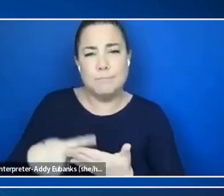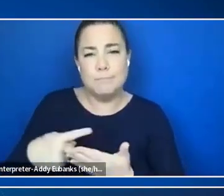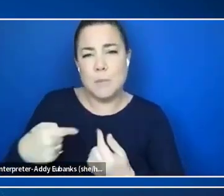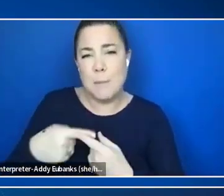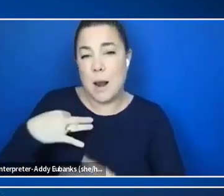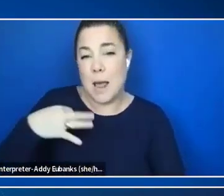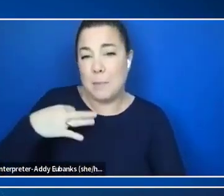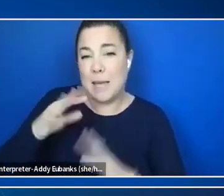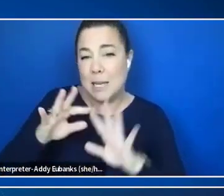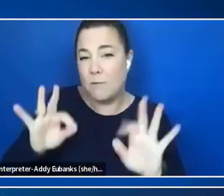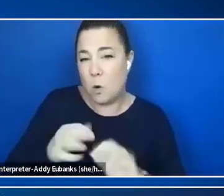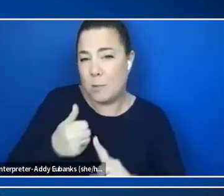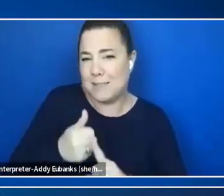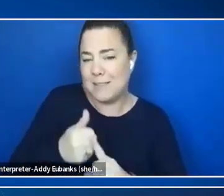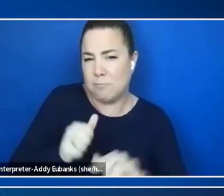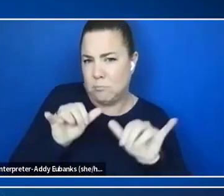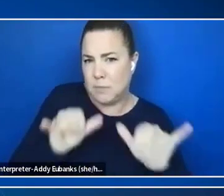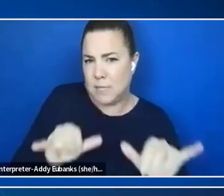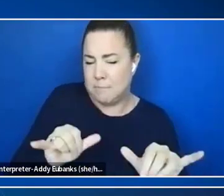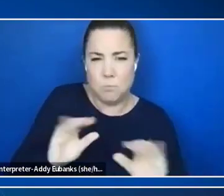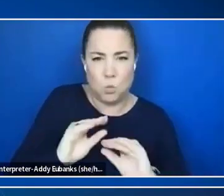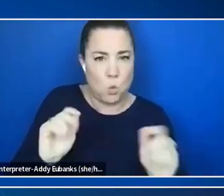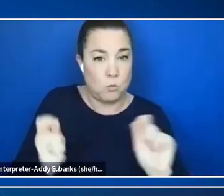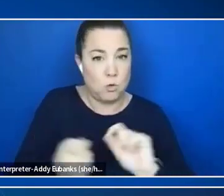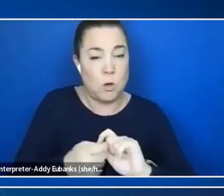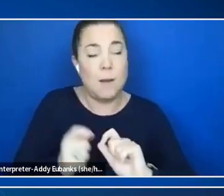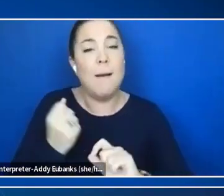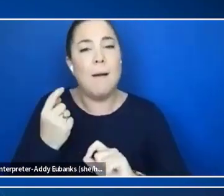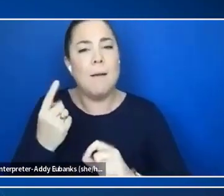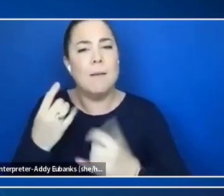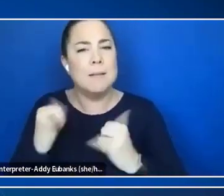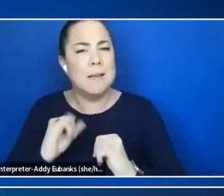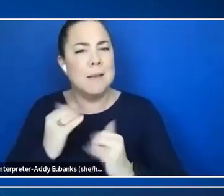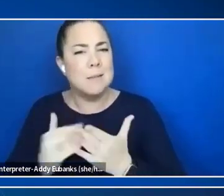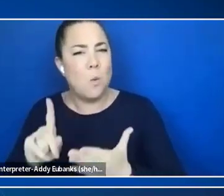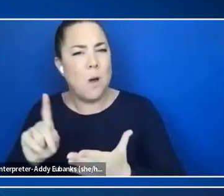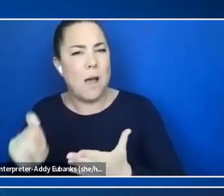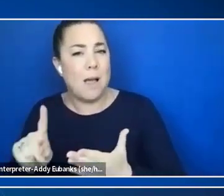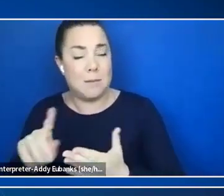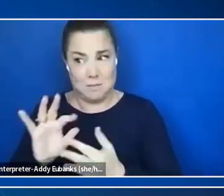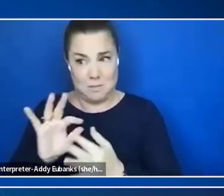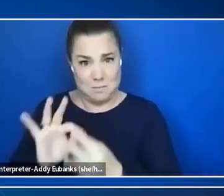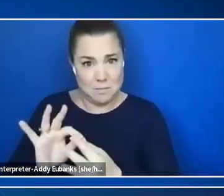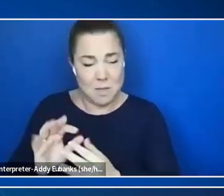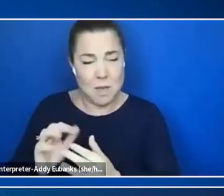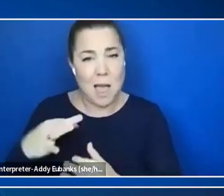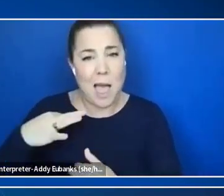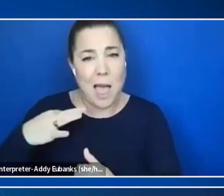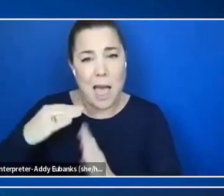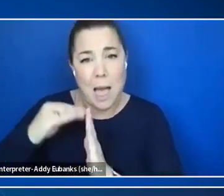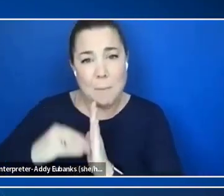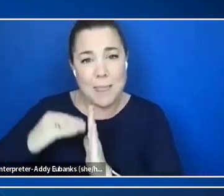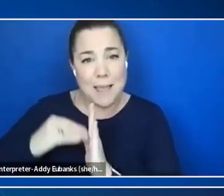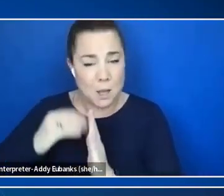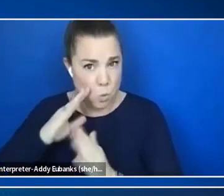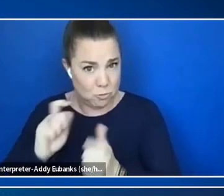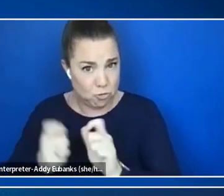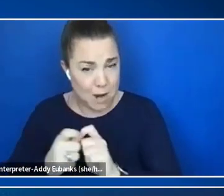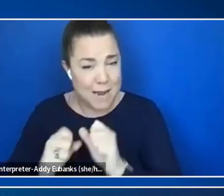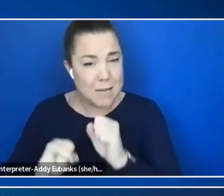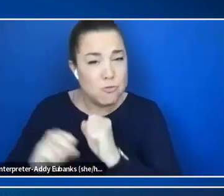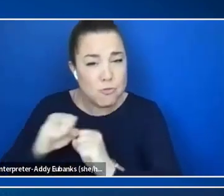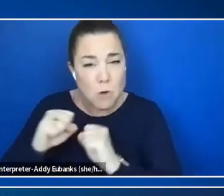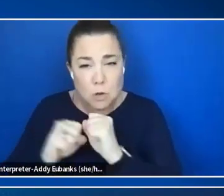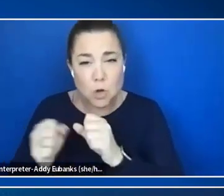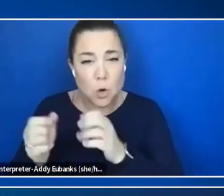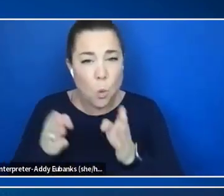themselves are not changing, but there's still a question regarding whether the application will change, whether it'll change the structure or the order